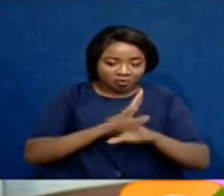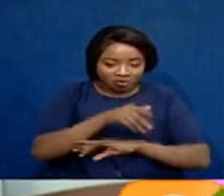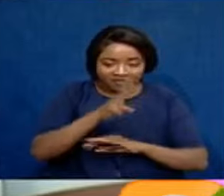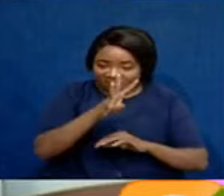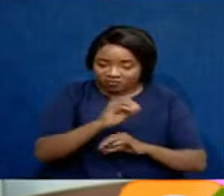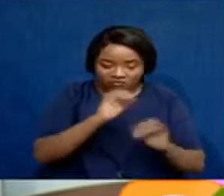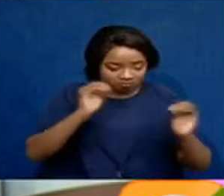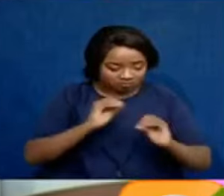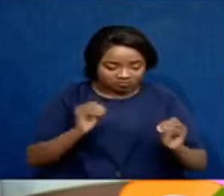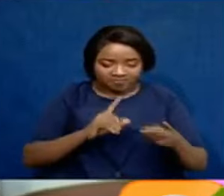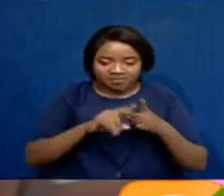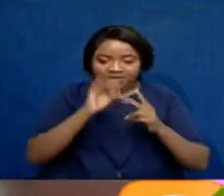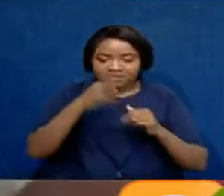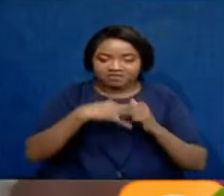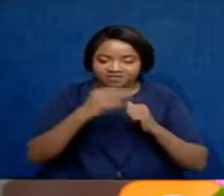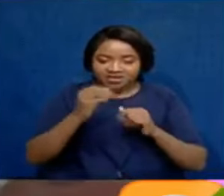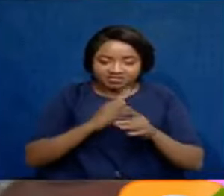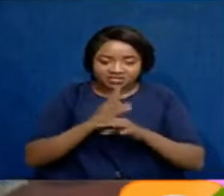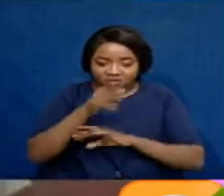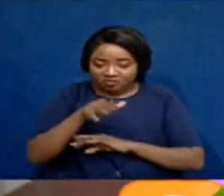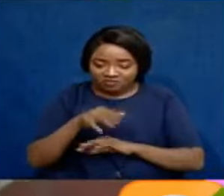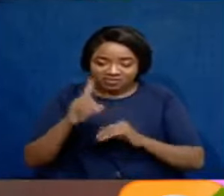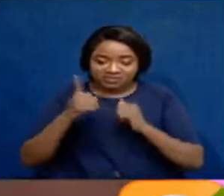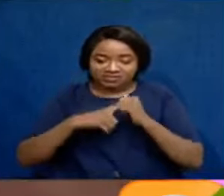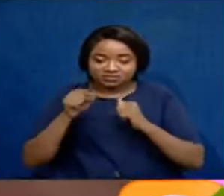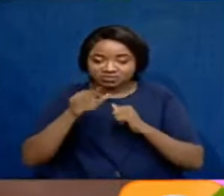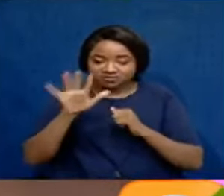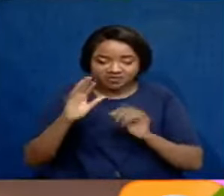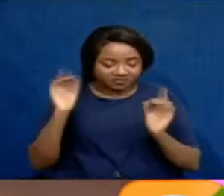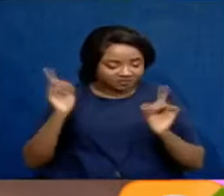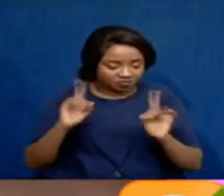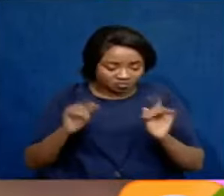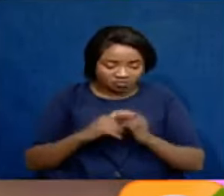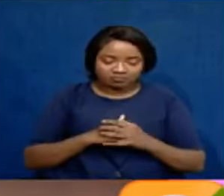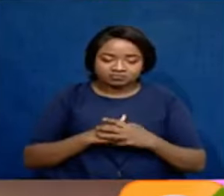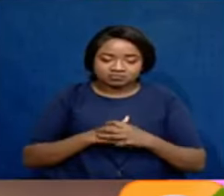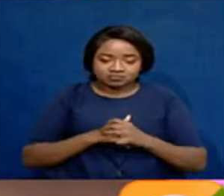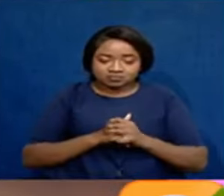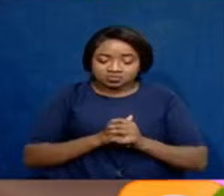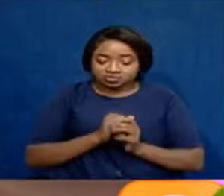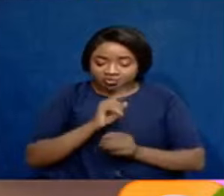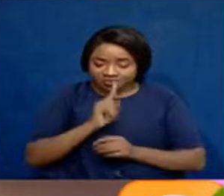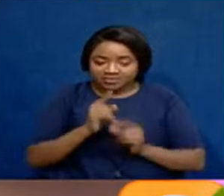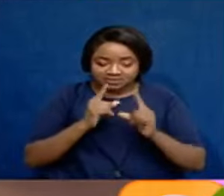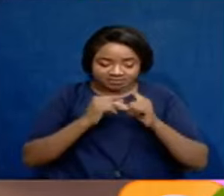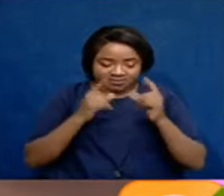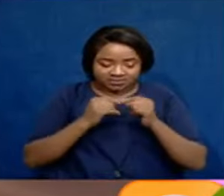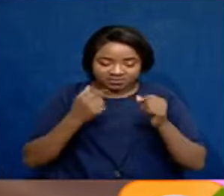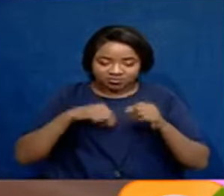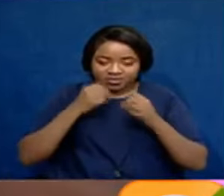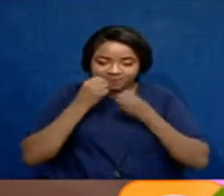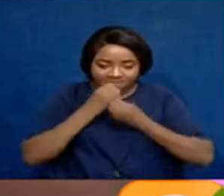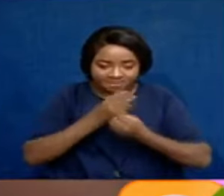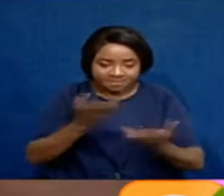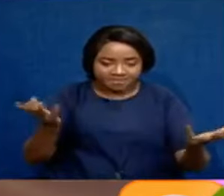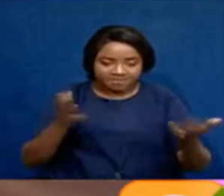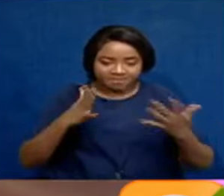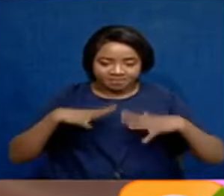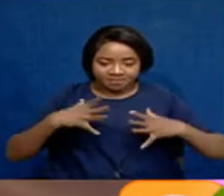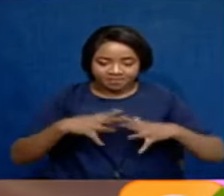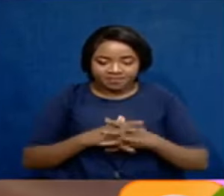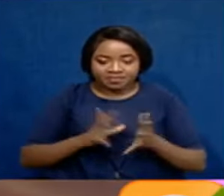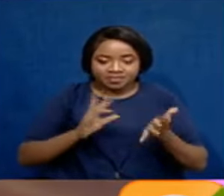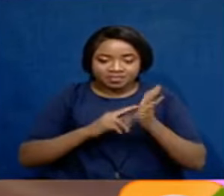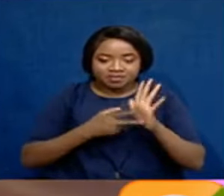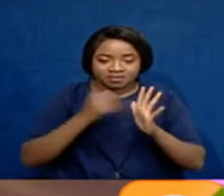PSA should not go beyond 6.5. So that is what the message we want to pass on to the general public. And so when you say PSA, you